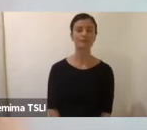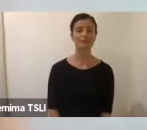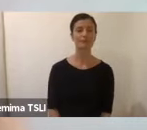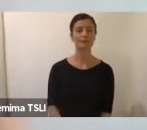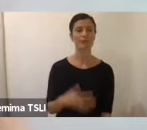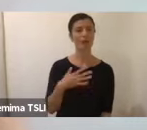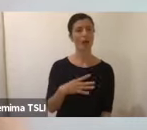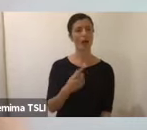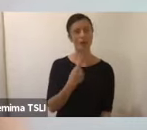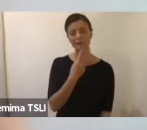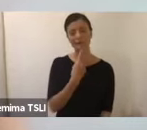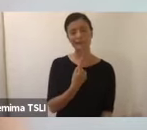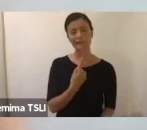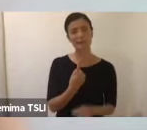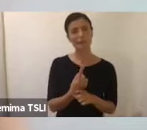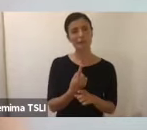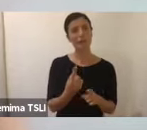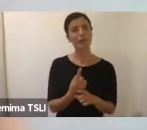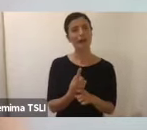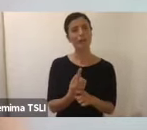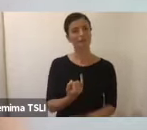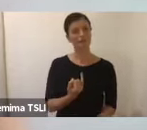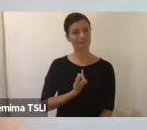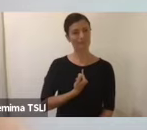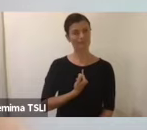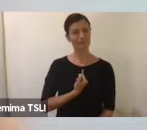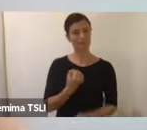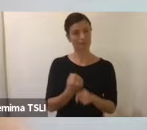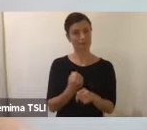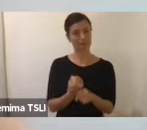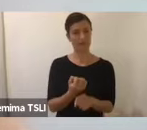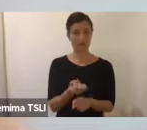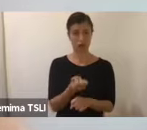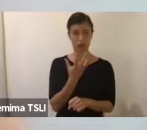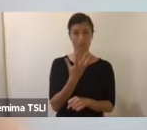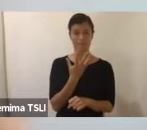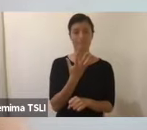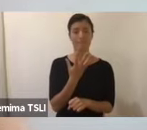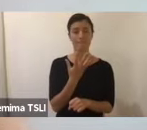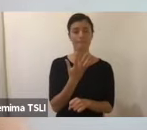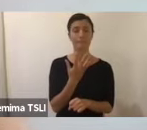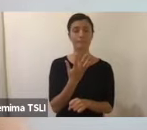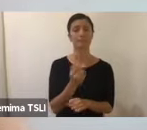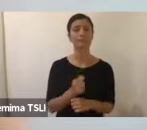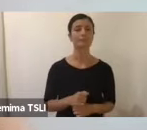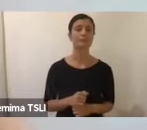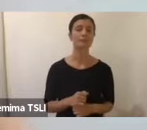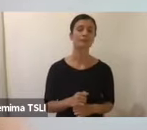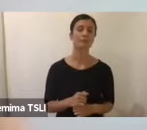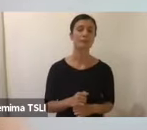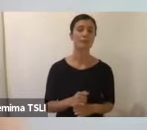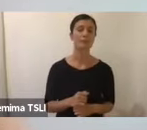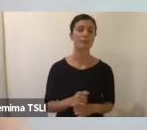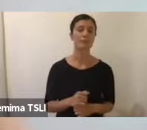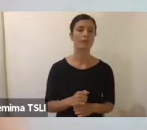so I know anti-racist practitioner I've ever met or read about sets out with the intention of